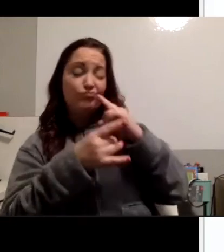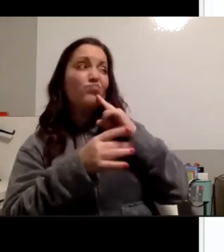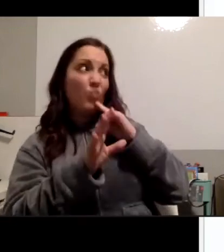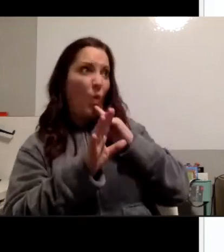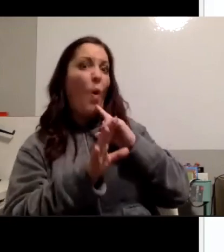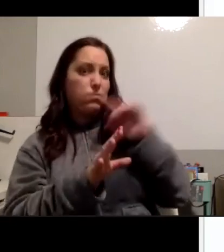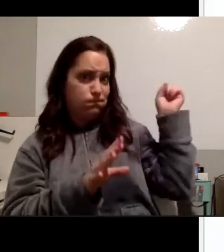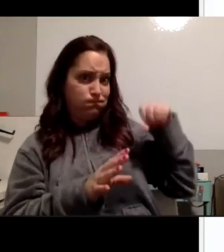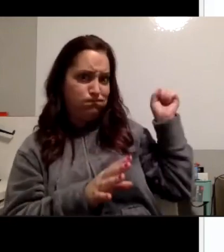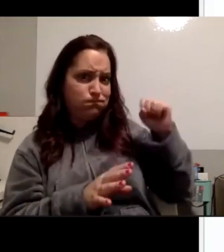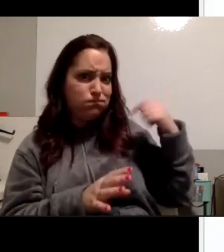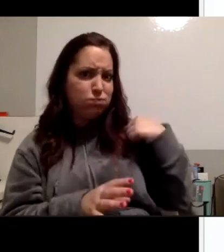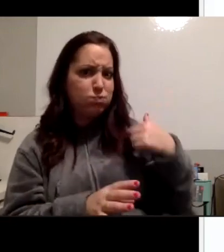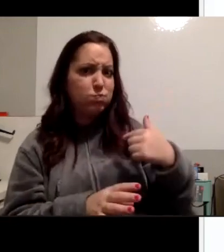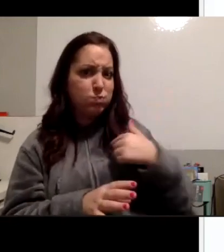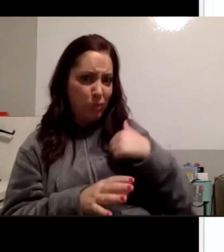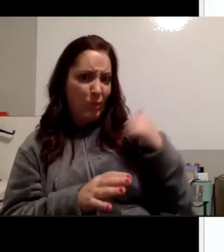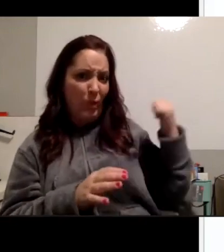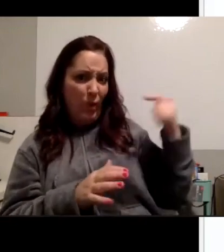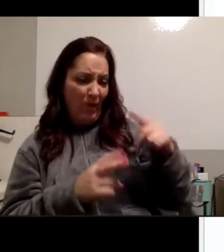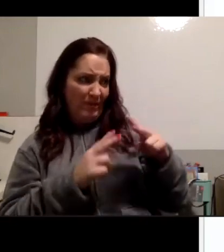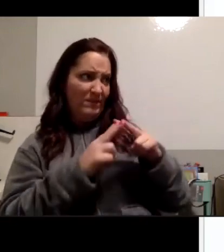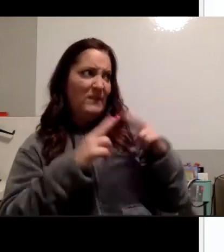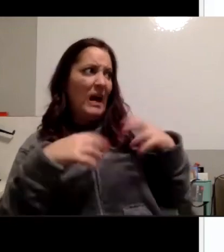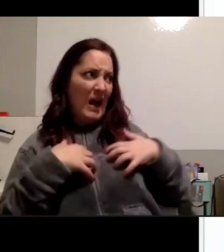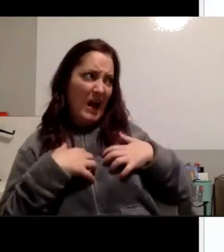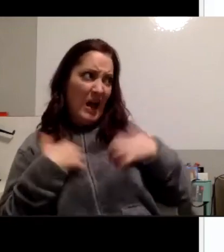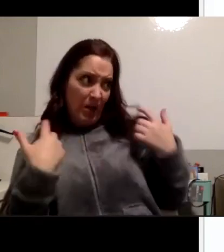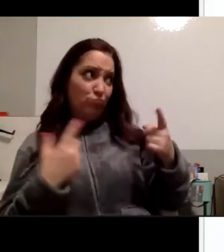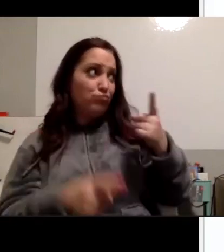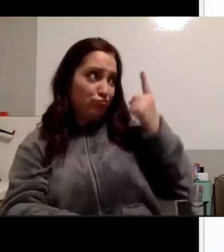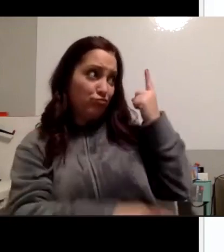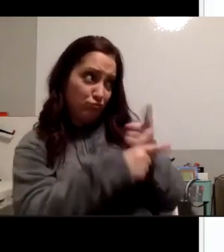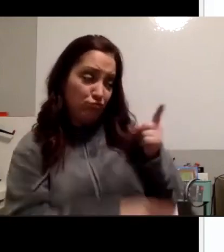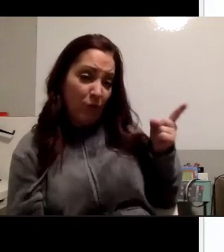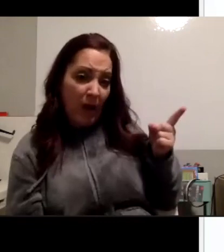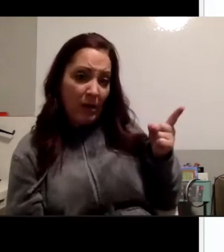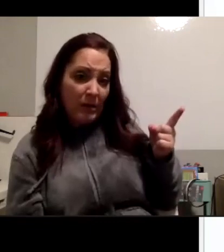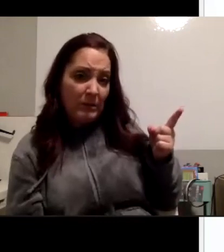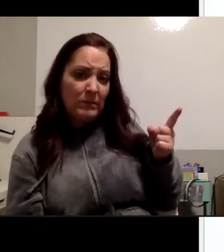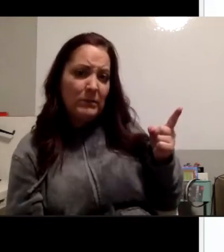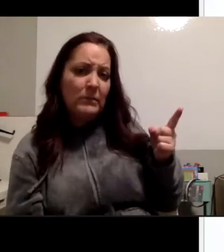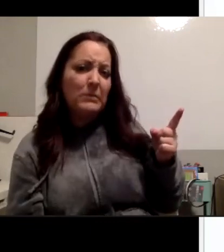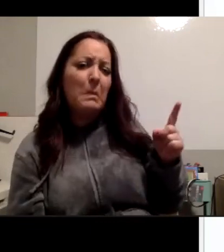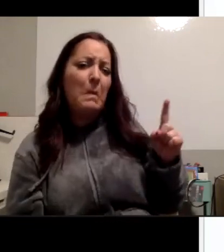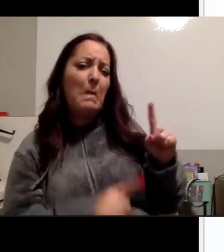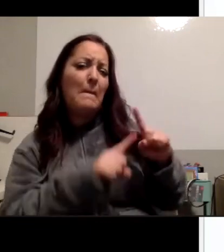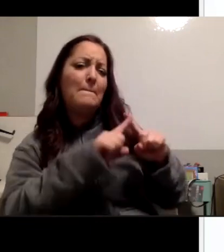"Oh, we were angry, all right," said the principal.